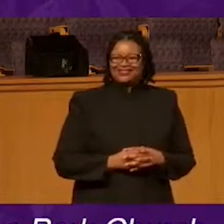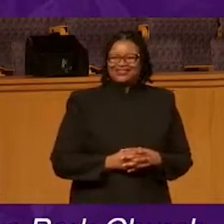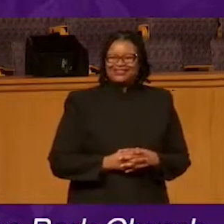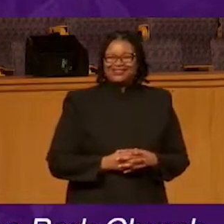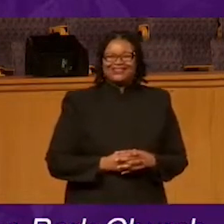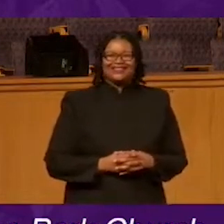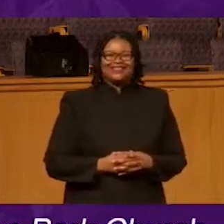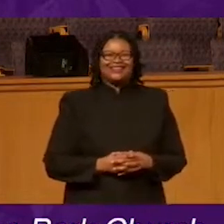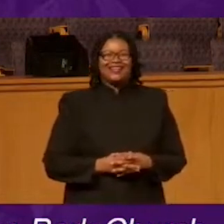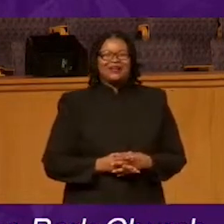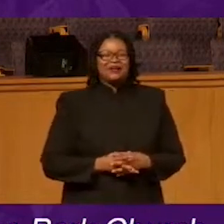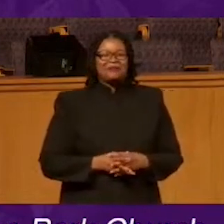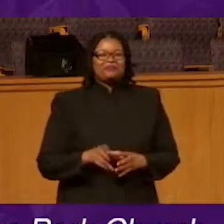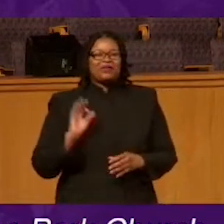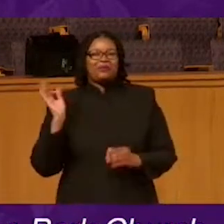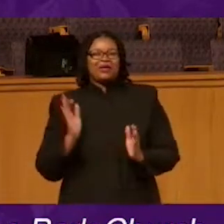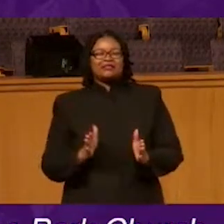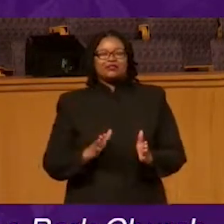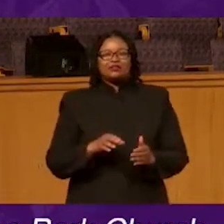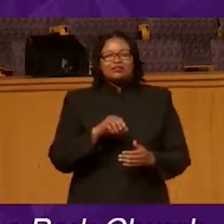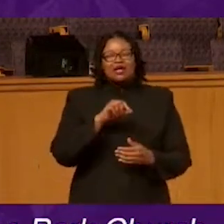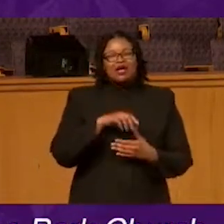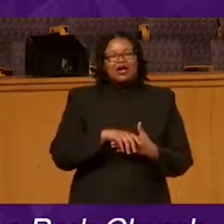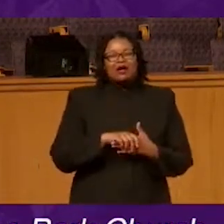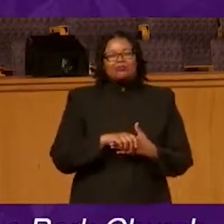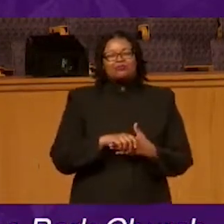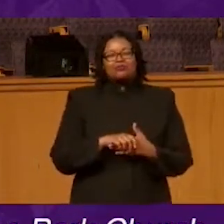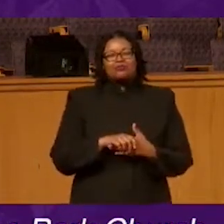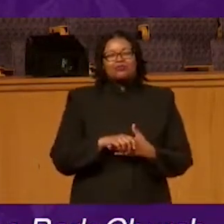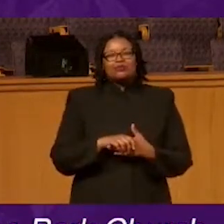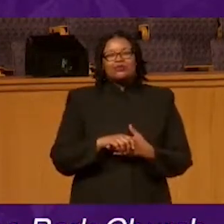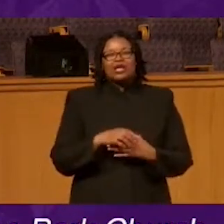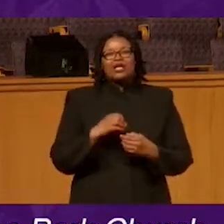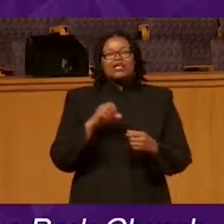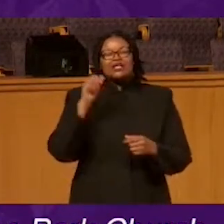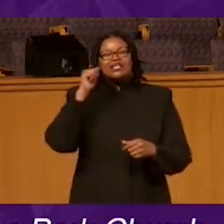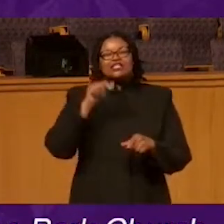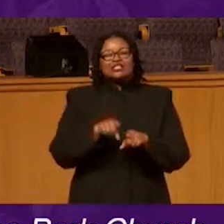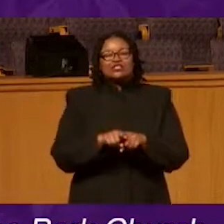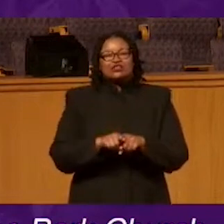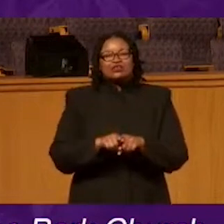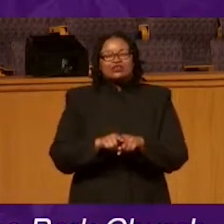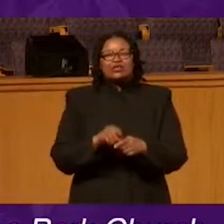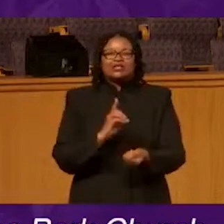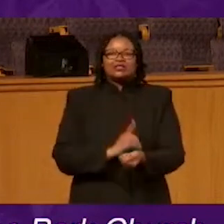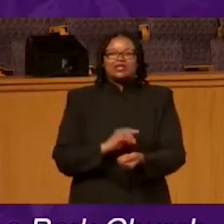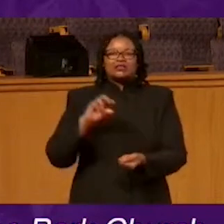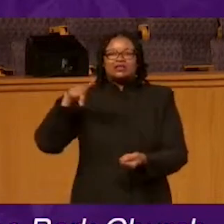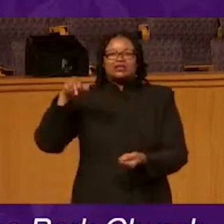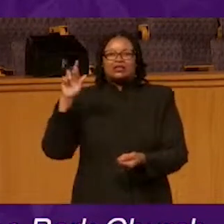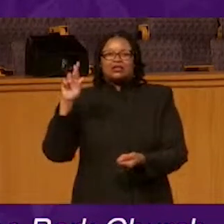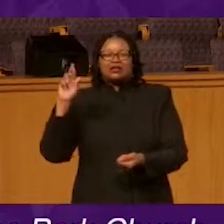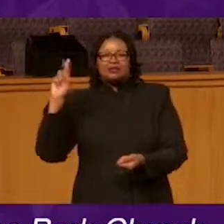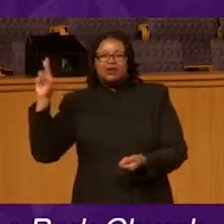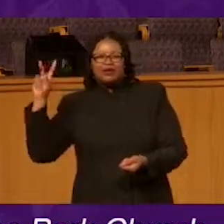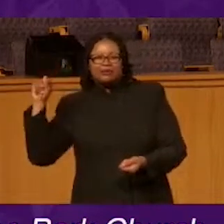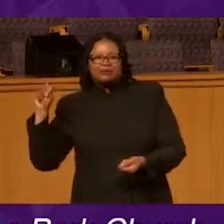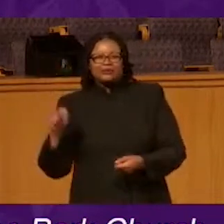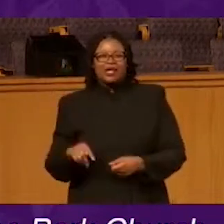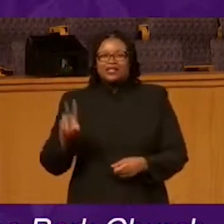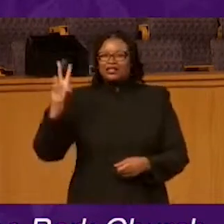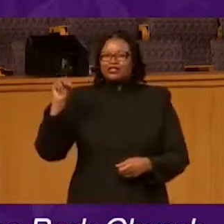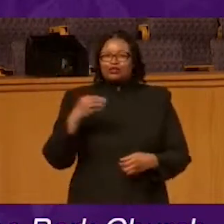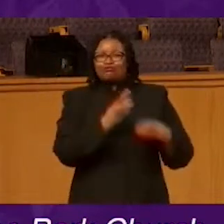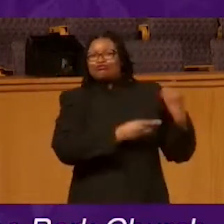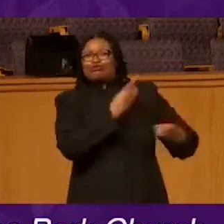My beloved sister in the spirit, Dr. Joan Parrott, would often say, "Ain't no drama like